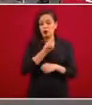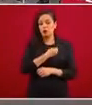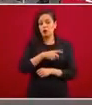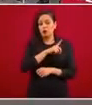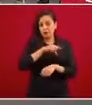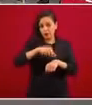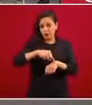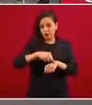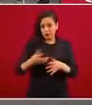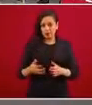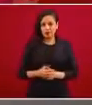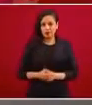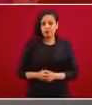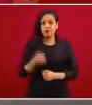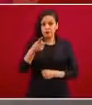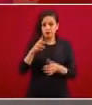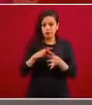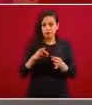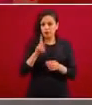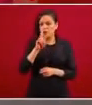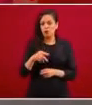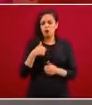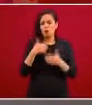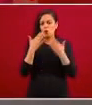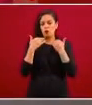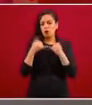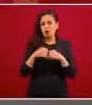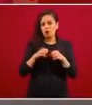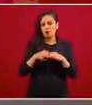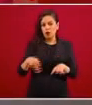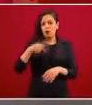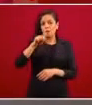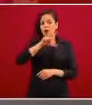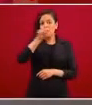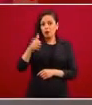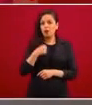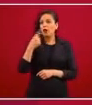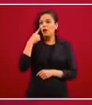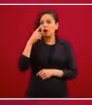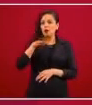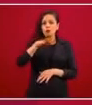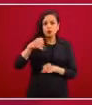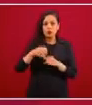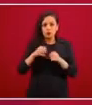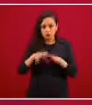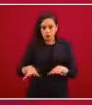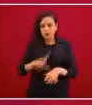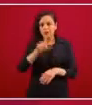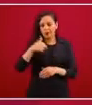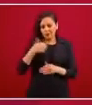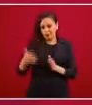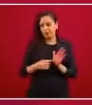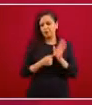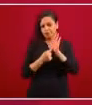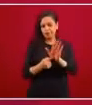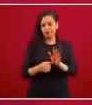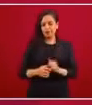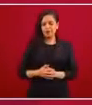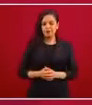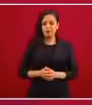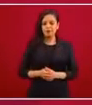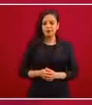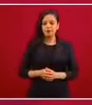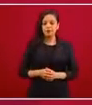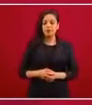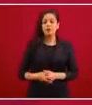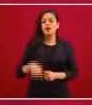receiving? But you're talking about the warning to the media. I have no information about that, but we can talk about it. Yes, tomorrow.